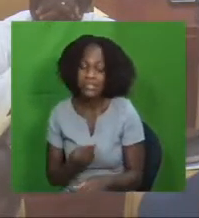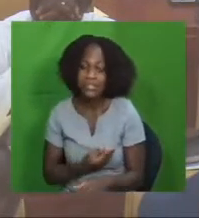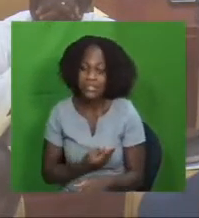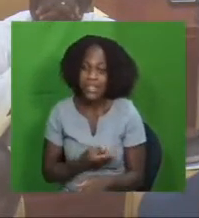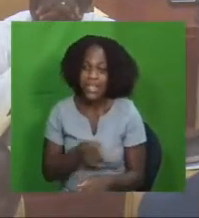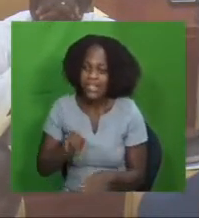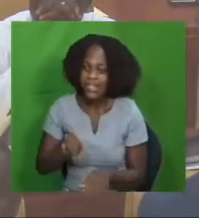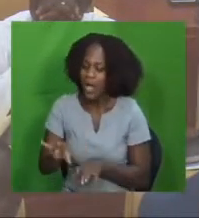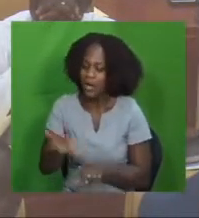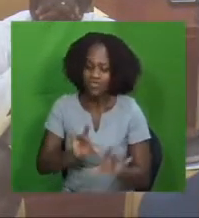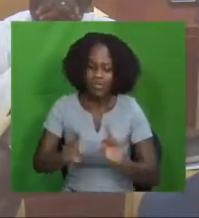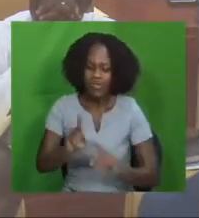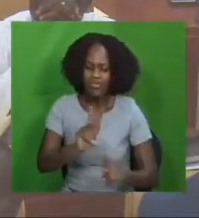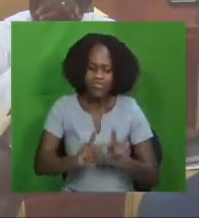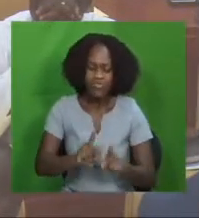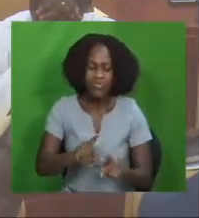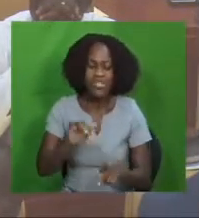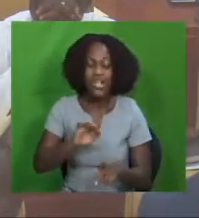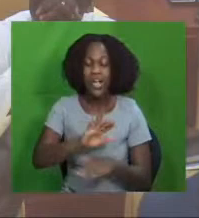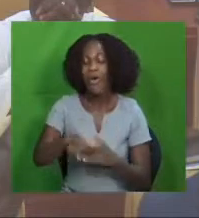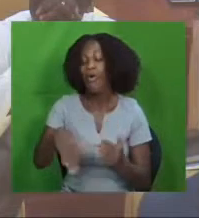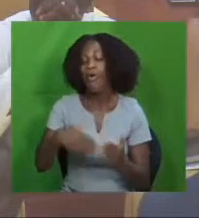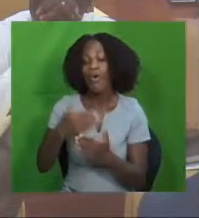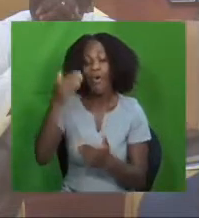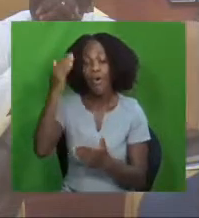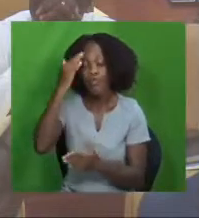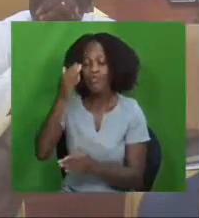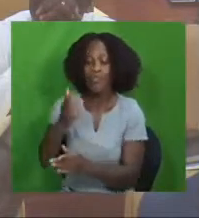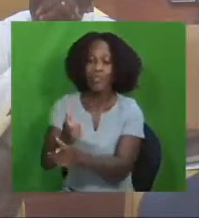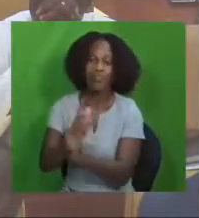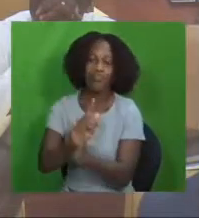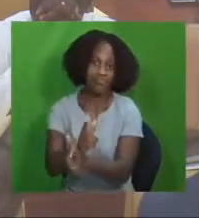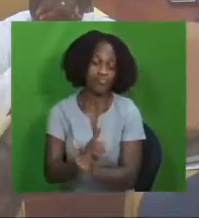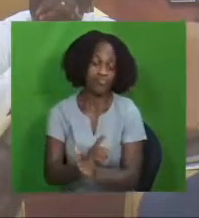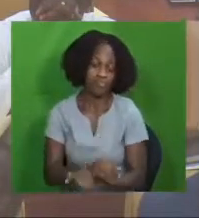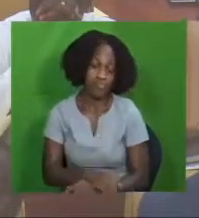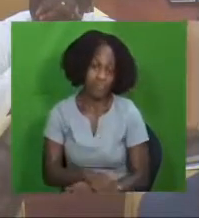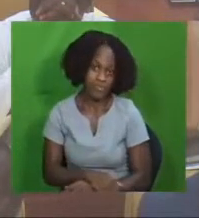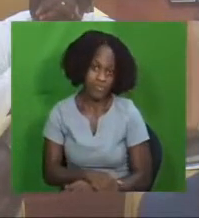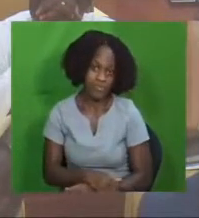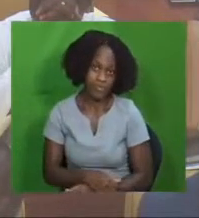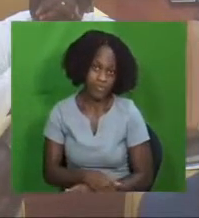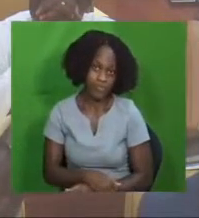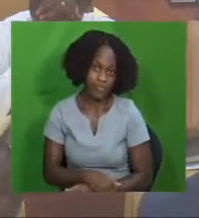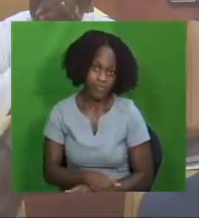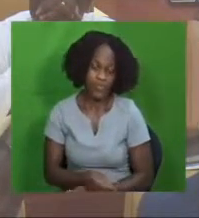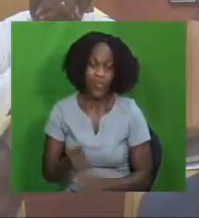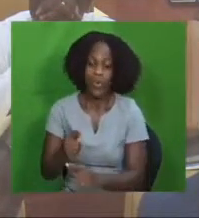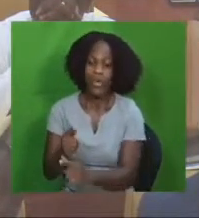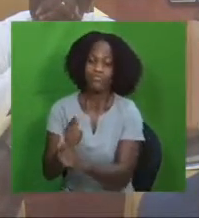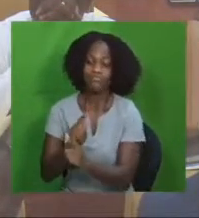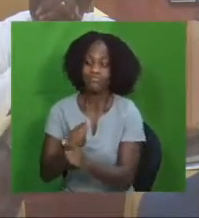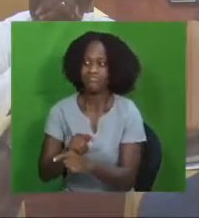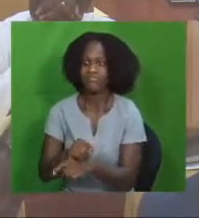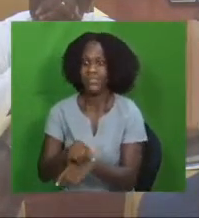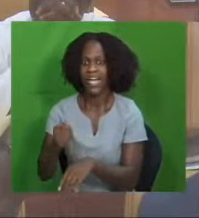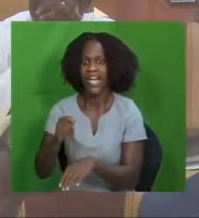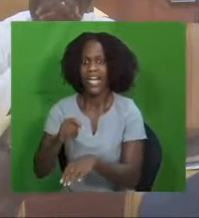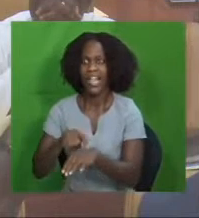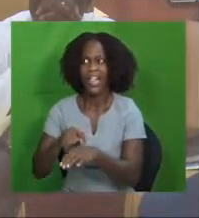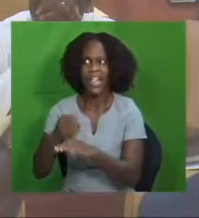elected a group of people who only know how to borrow. And in fact, when they even borrow, sometimes, the other time they went and borrowed,